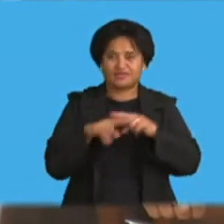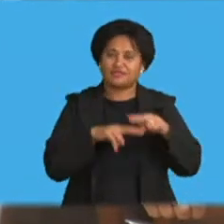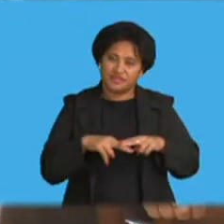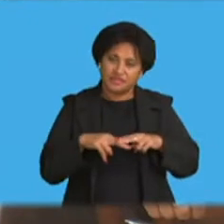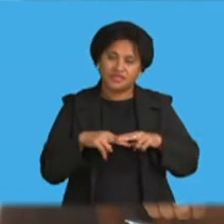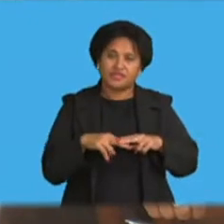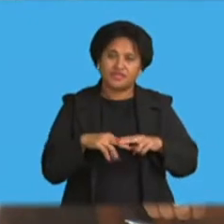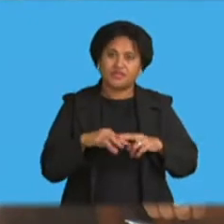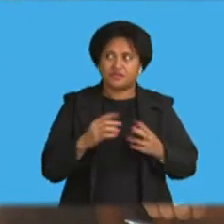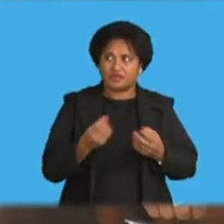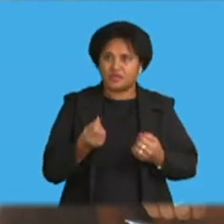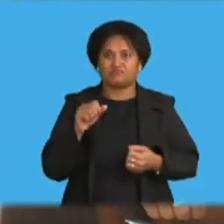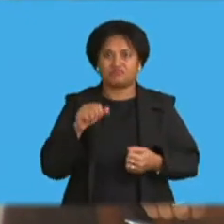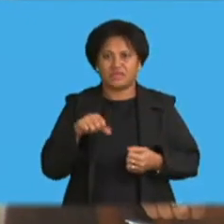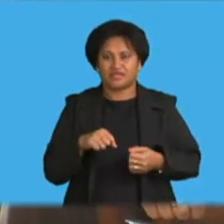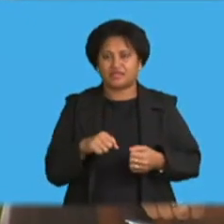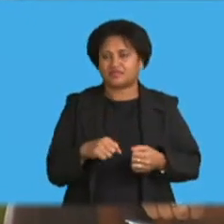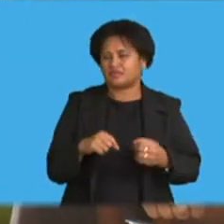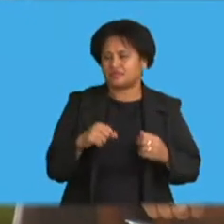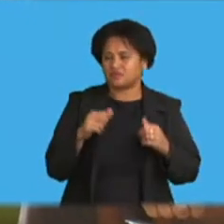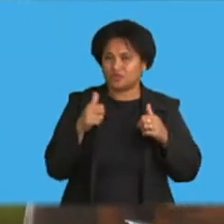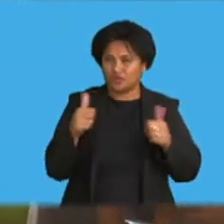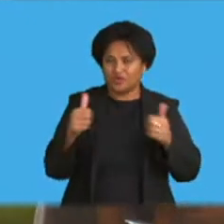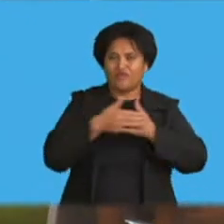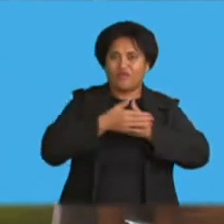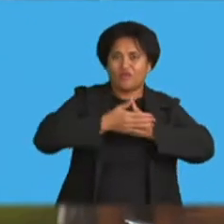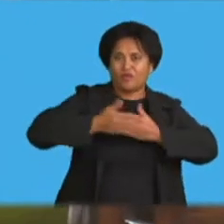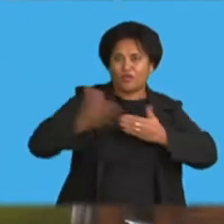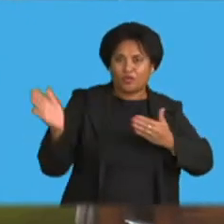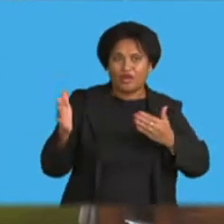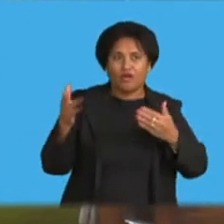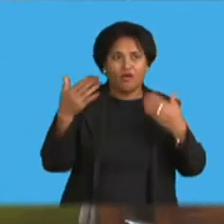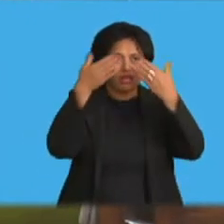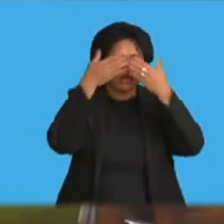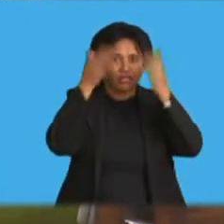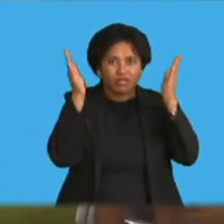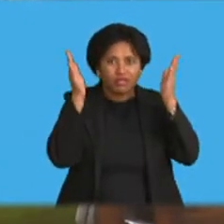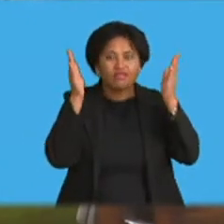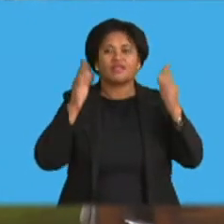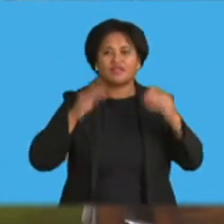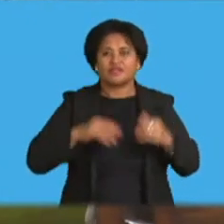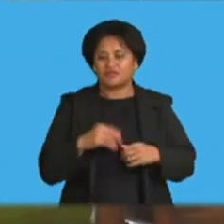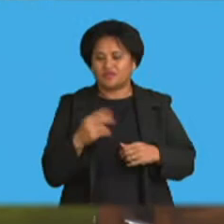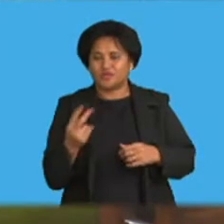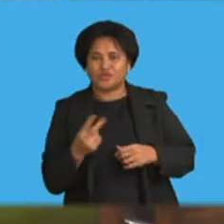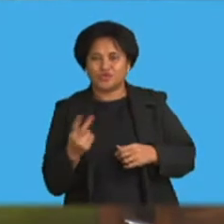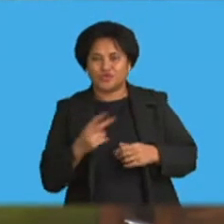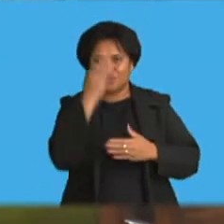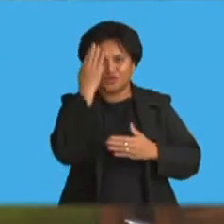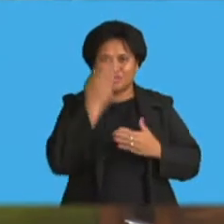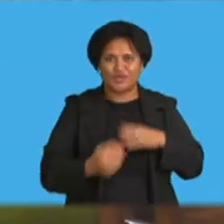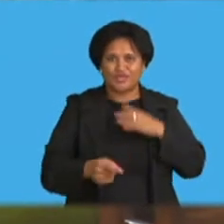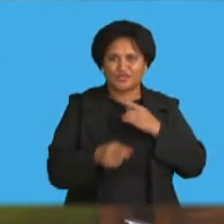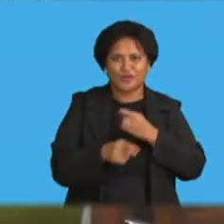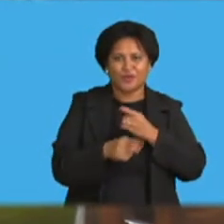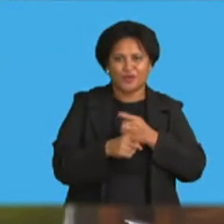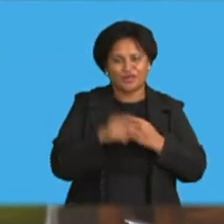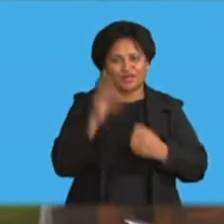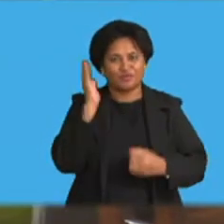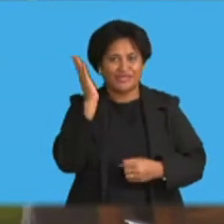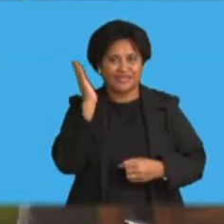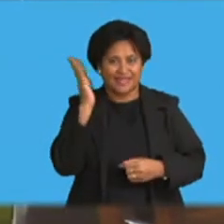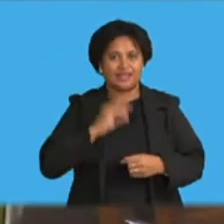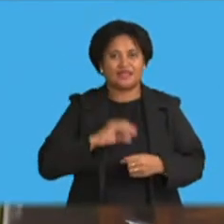no doubt that this made for a wonderful opening to our conference and a treasured memory for our fellow Commonwealth members. In fact, many commented on how